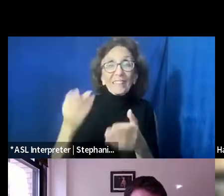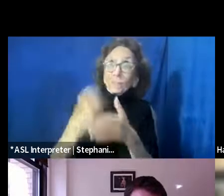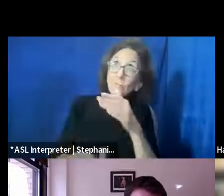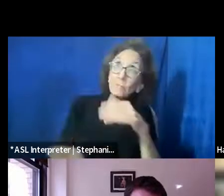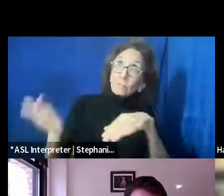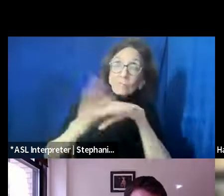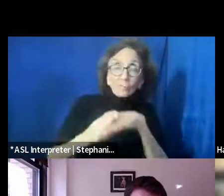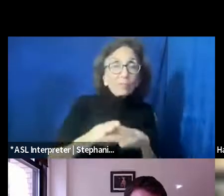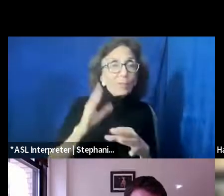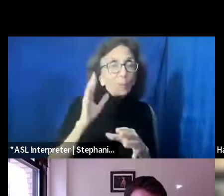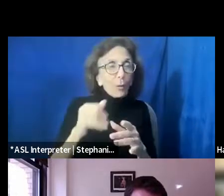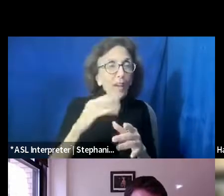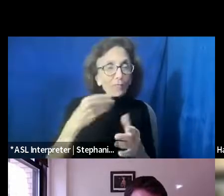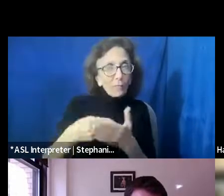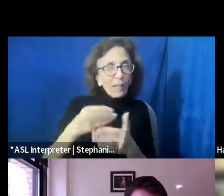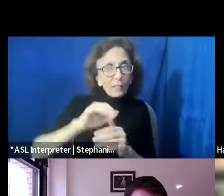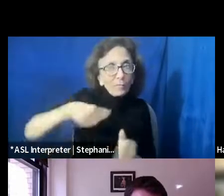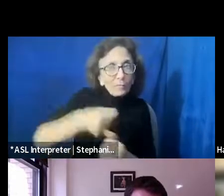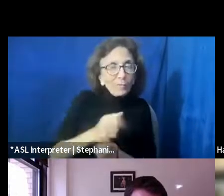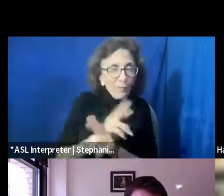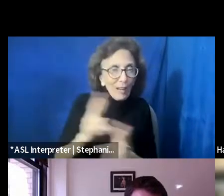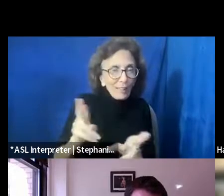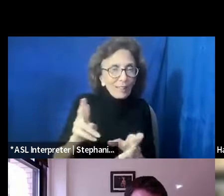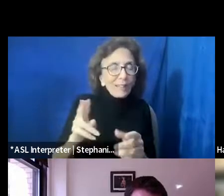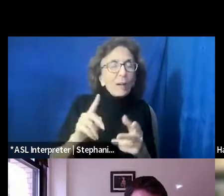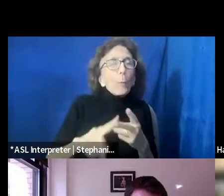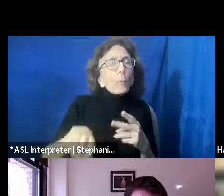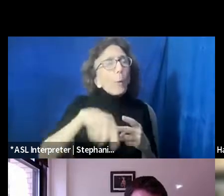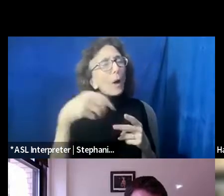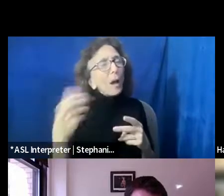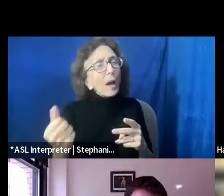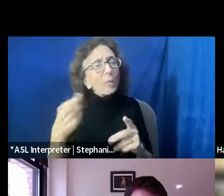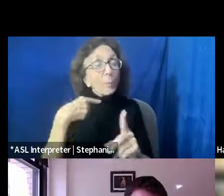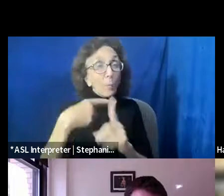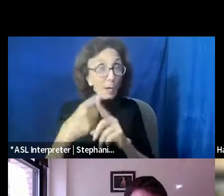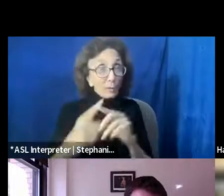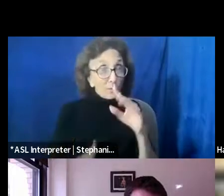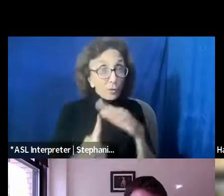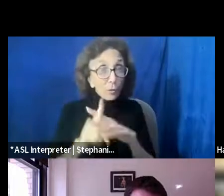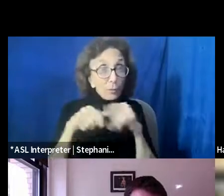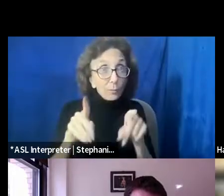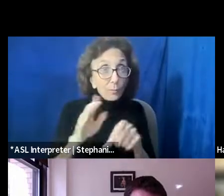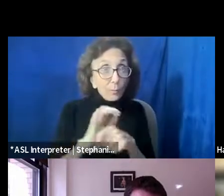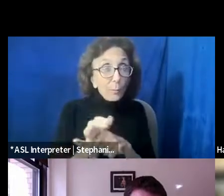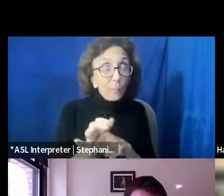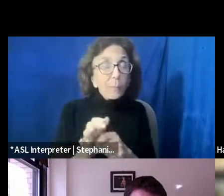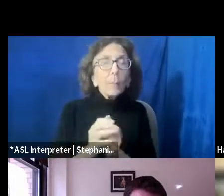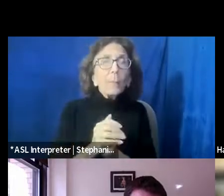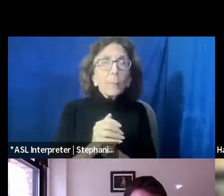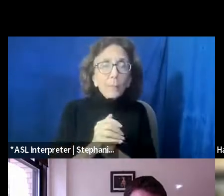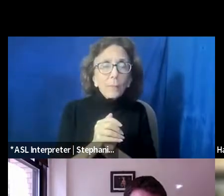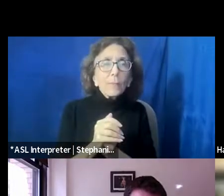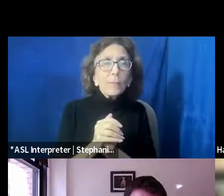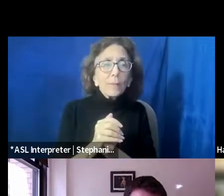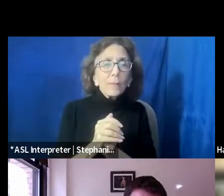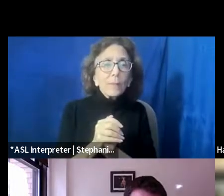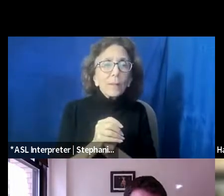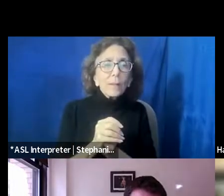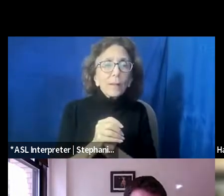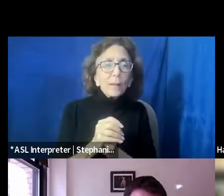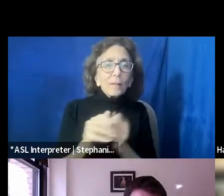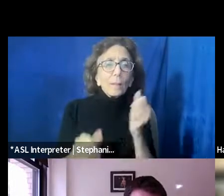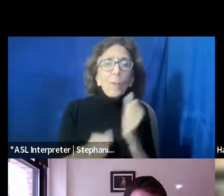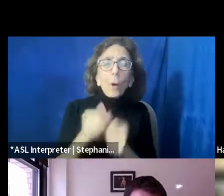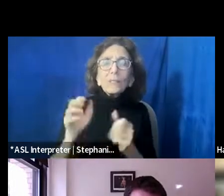of that certainly emerged during the pandemic was the most expensive thing you can do